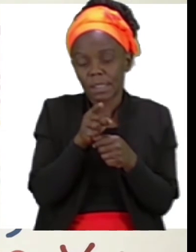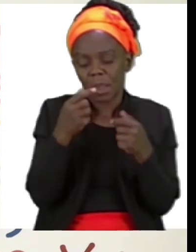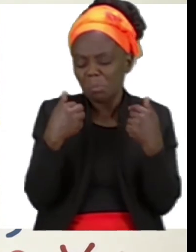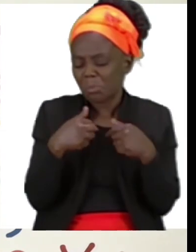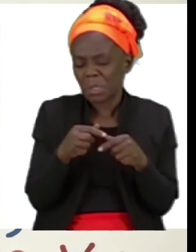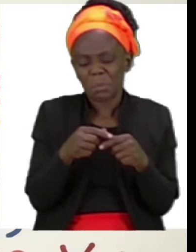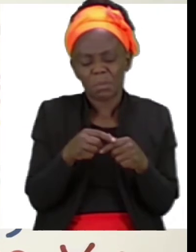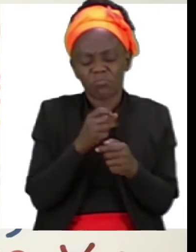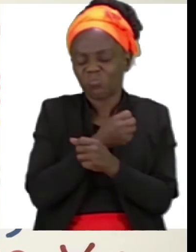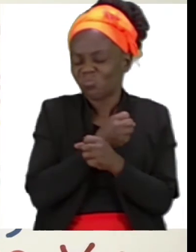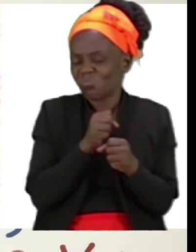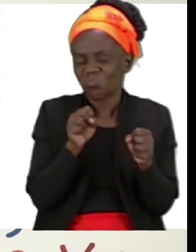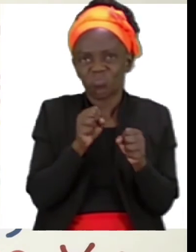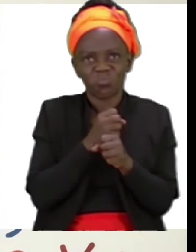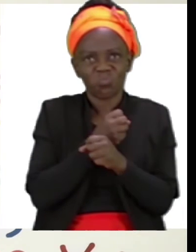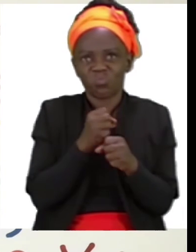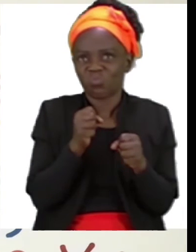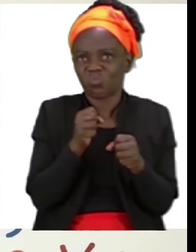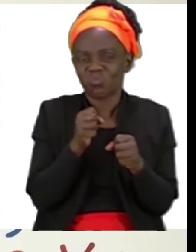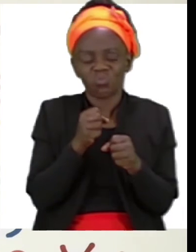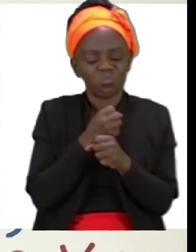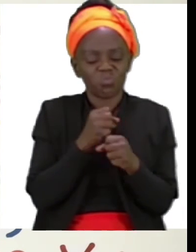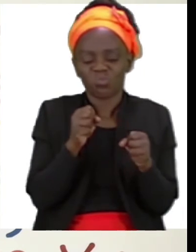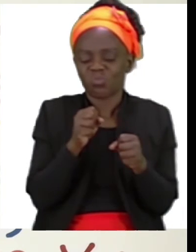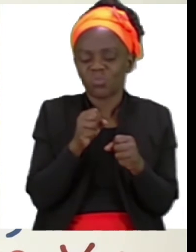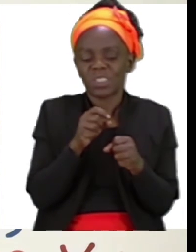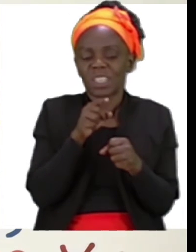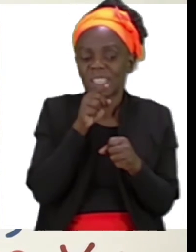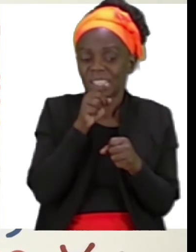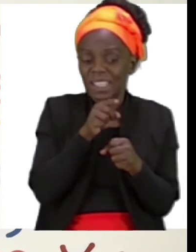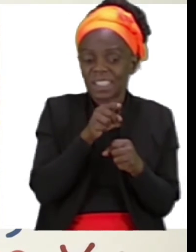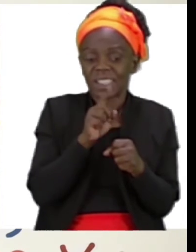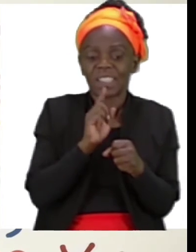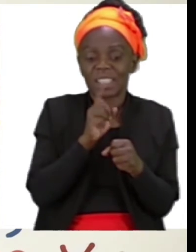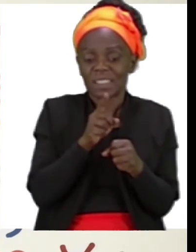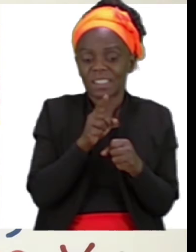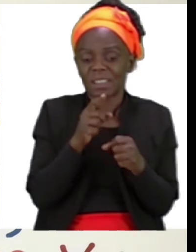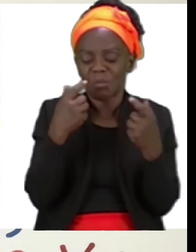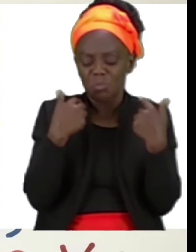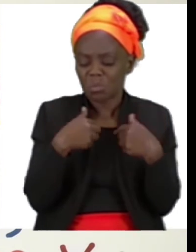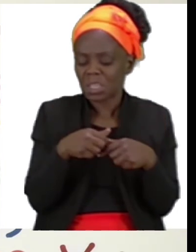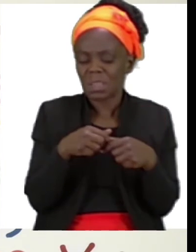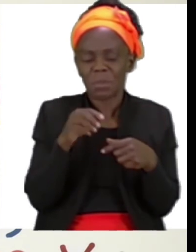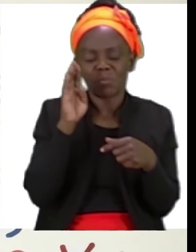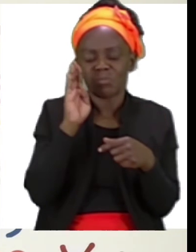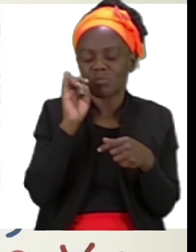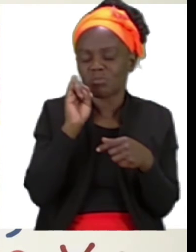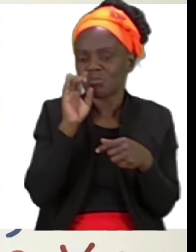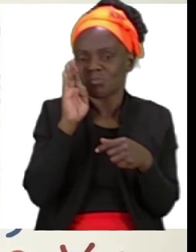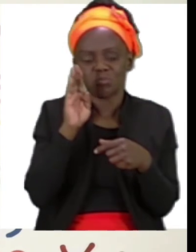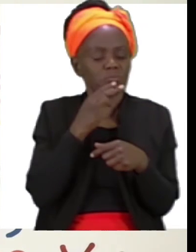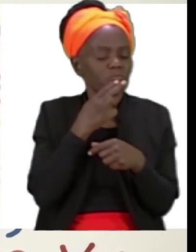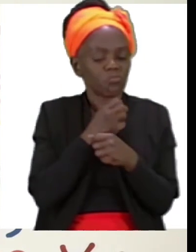bib? It is bib? No, that doesn't sound right either. So we're going